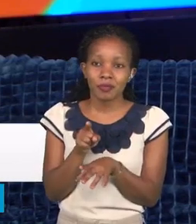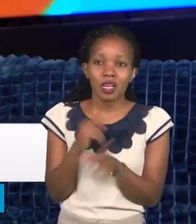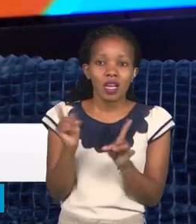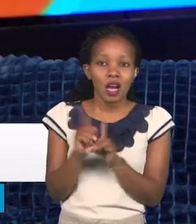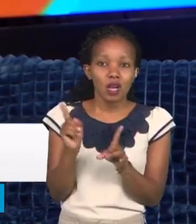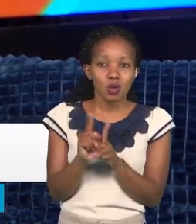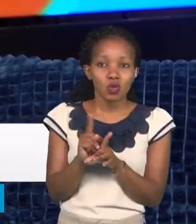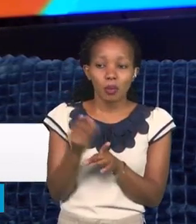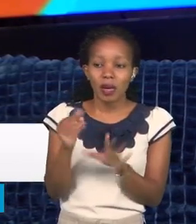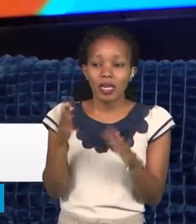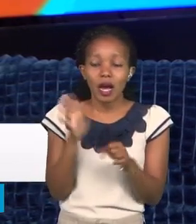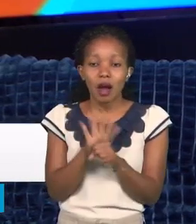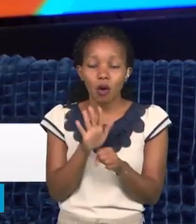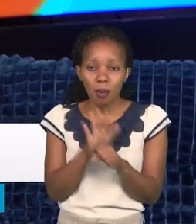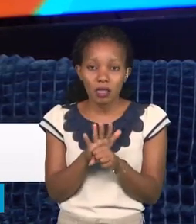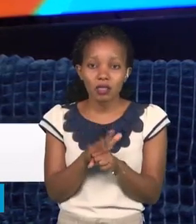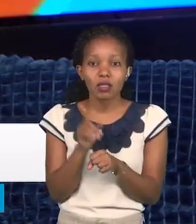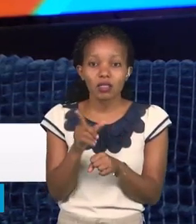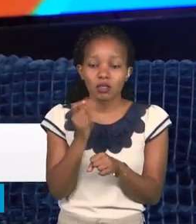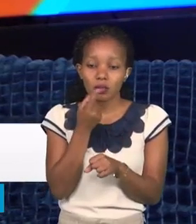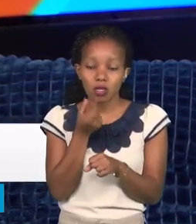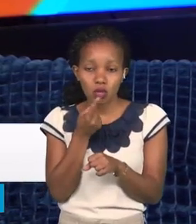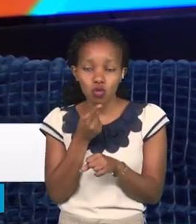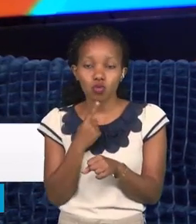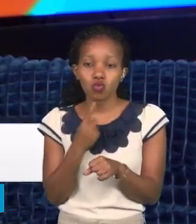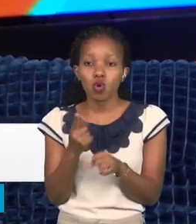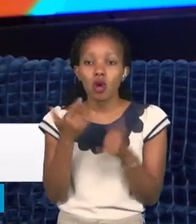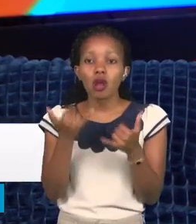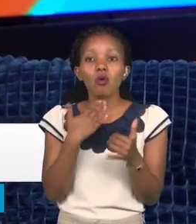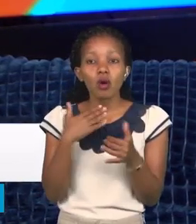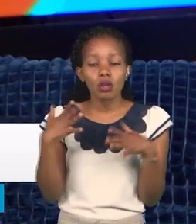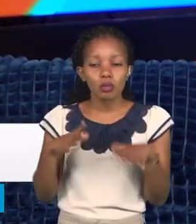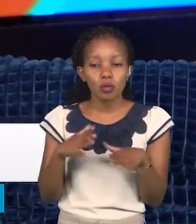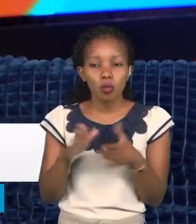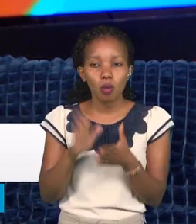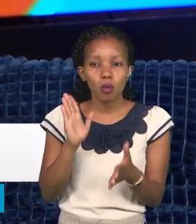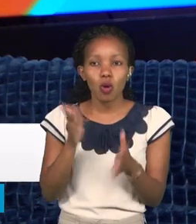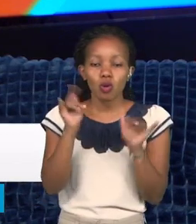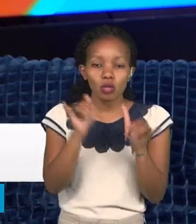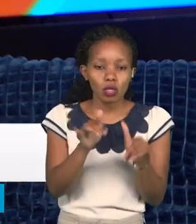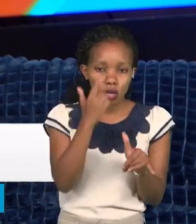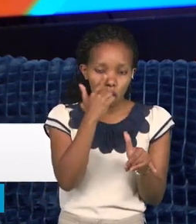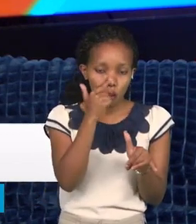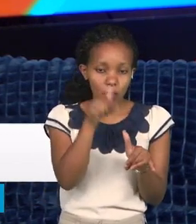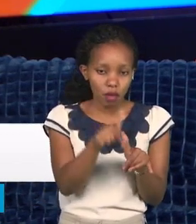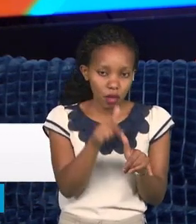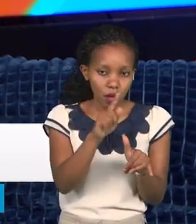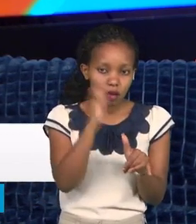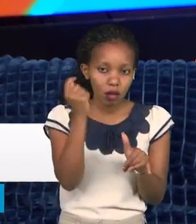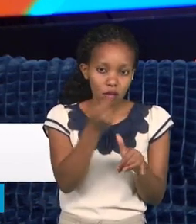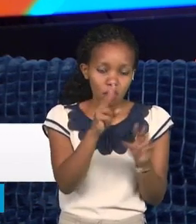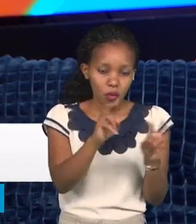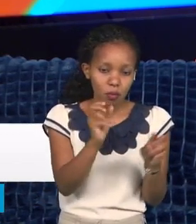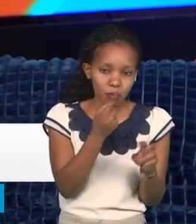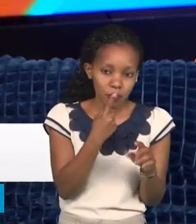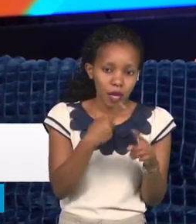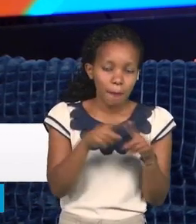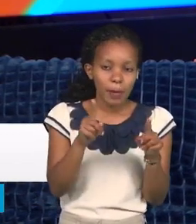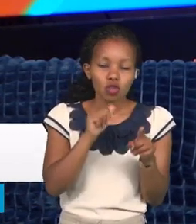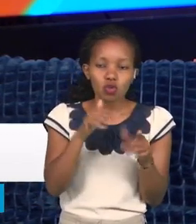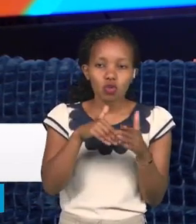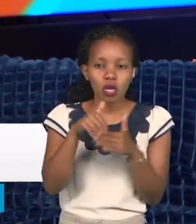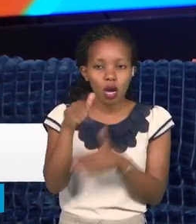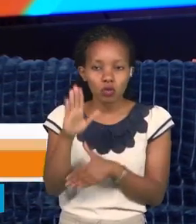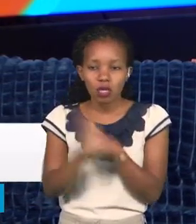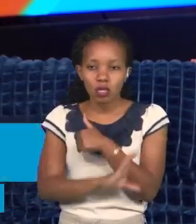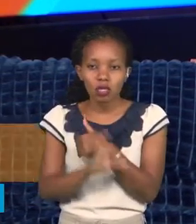cost of this medication. But at the end of the day, the bigger picture, we want more people to remain at home for treatment and, of course, not go outside.